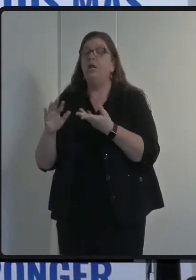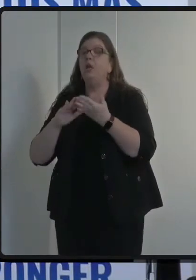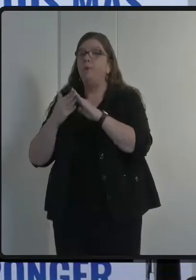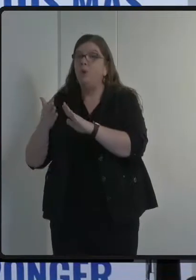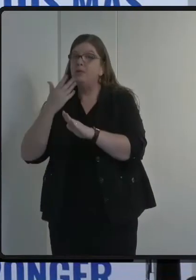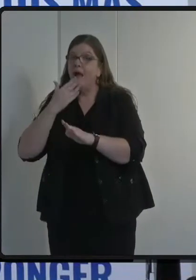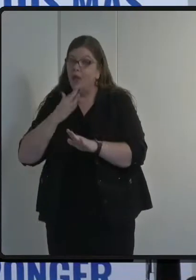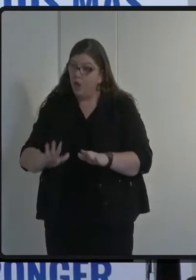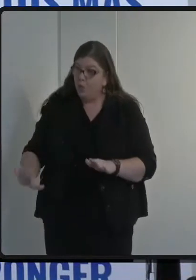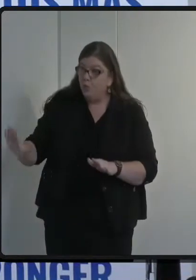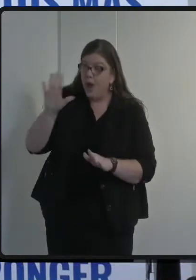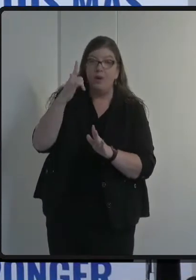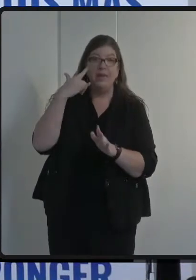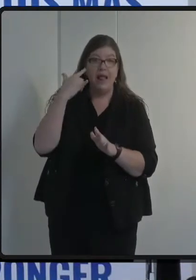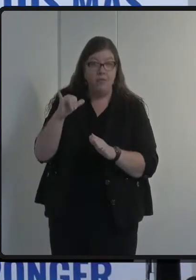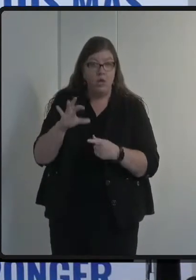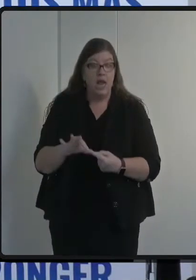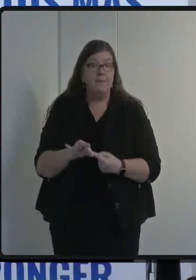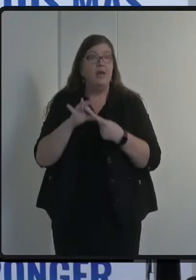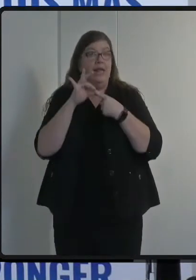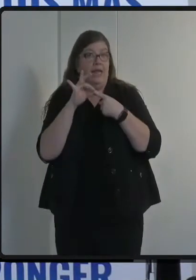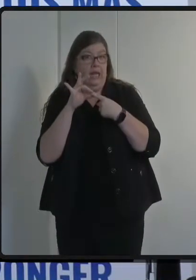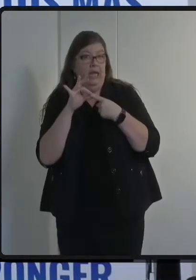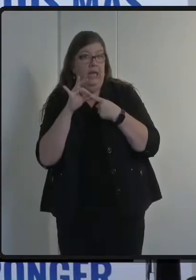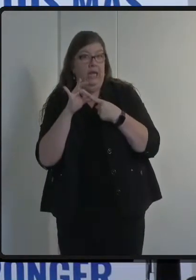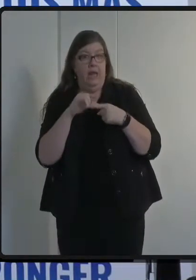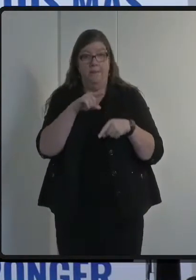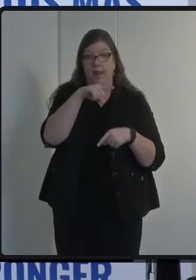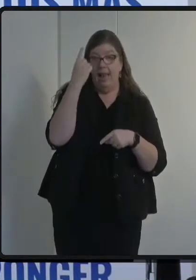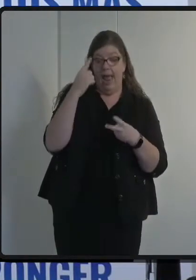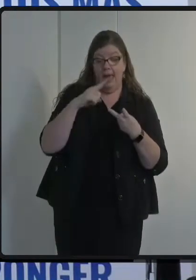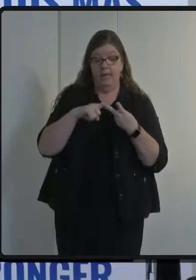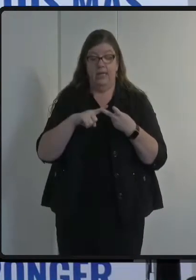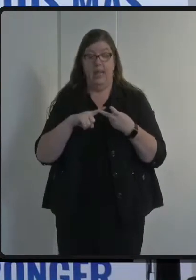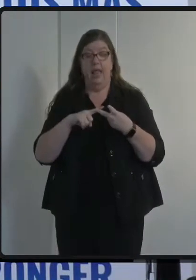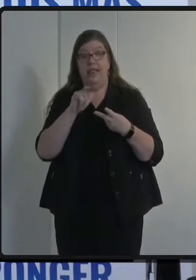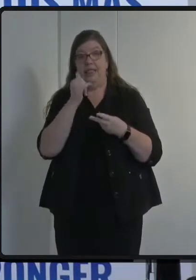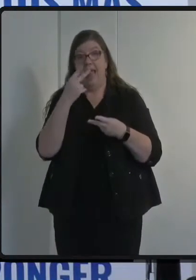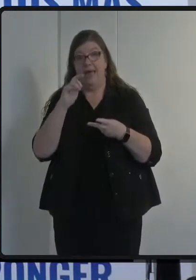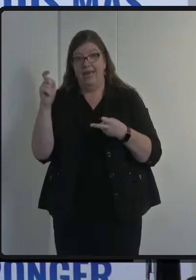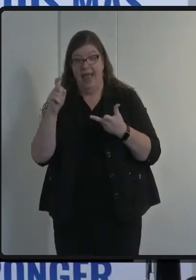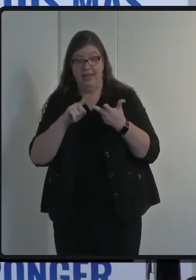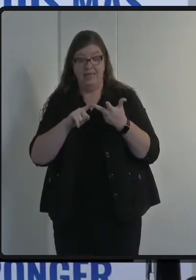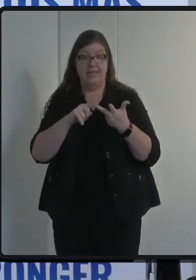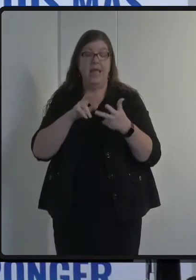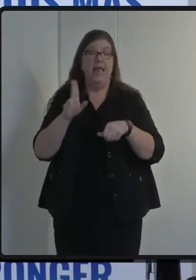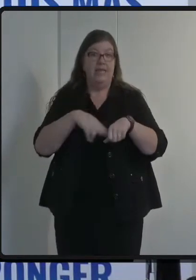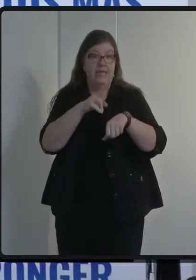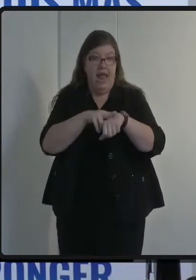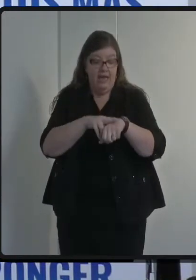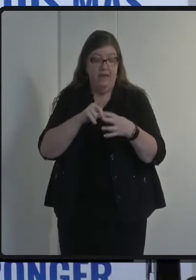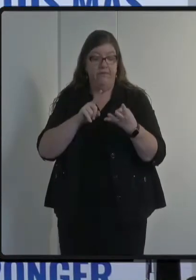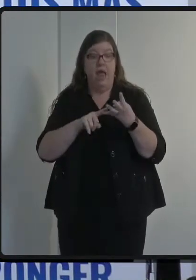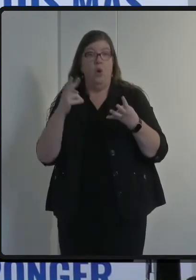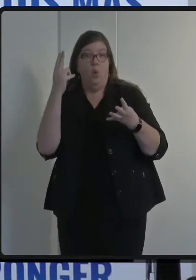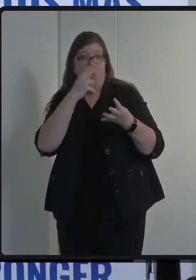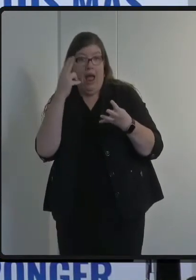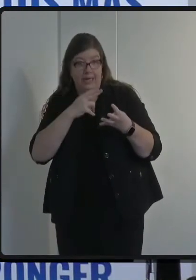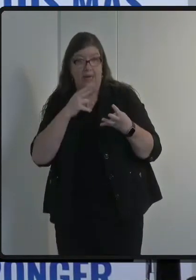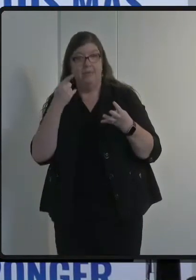throughout California, particularly our Black, Latinx, Indigenous, and Native Hawaiian and